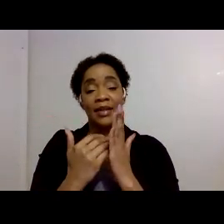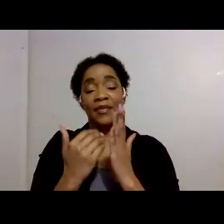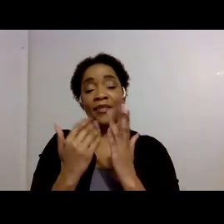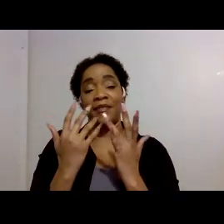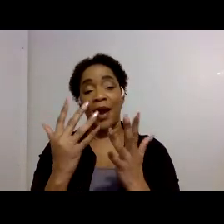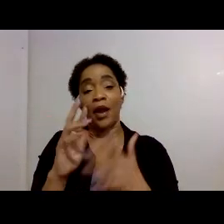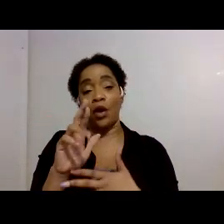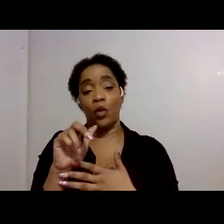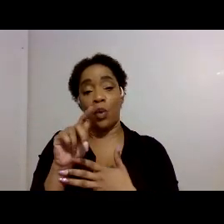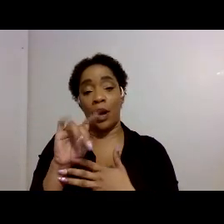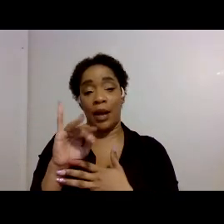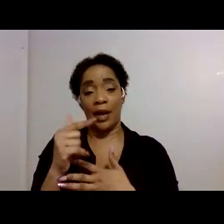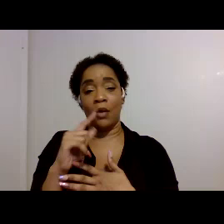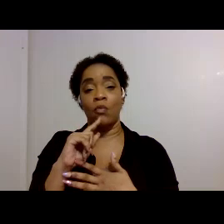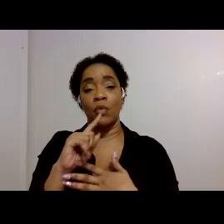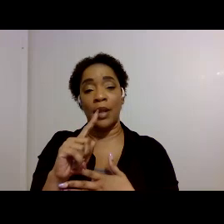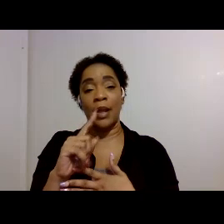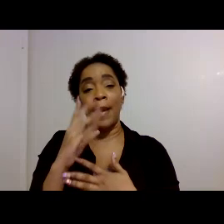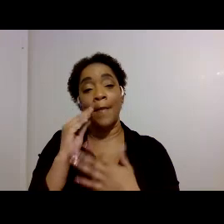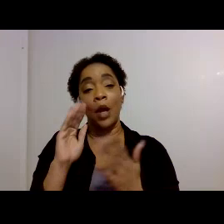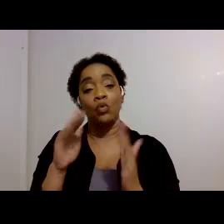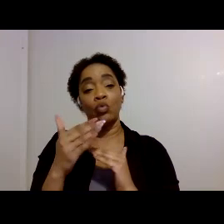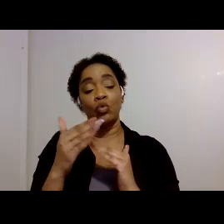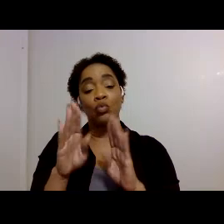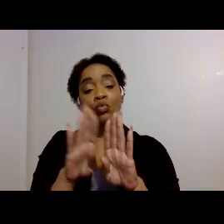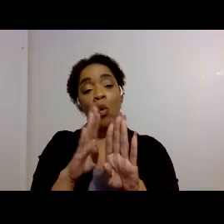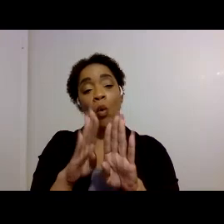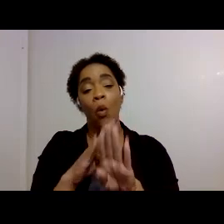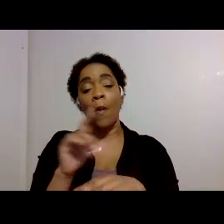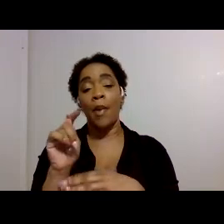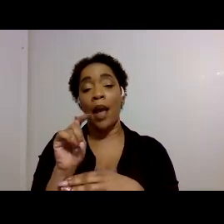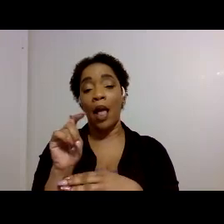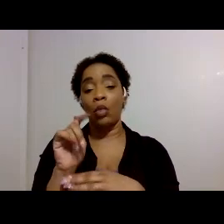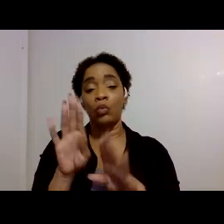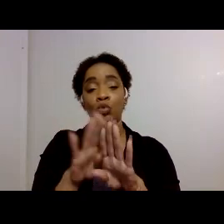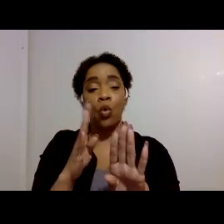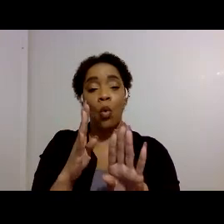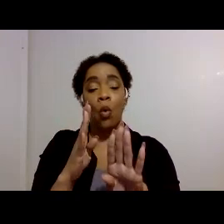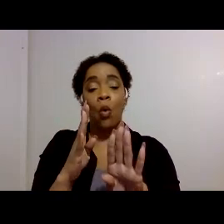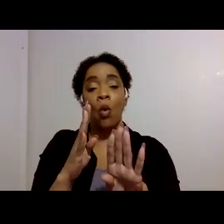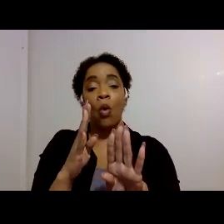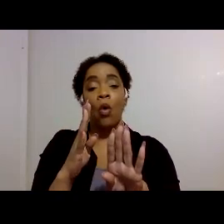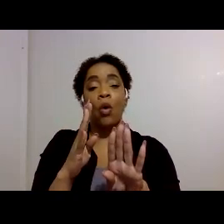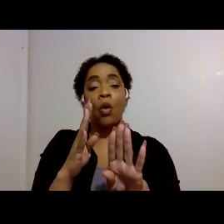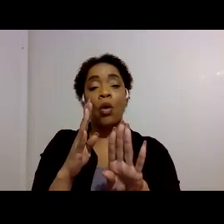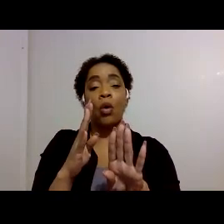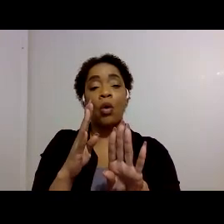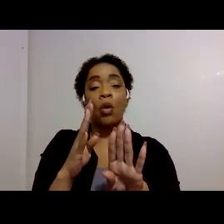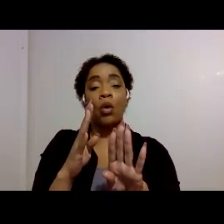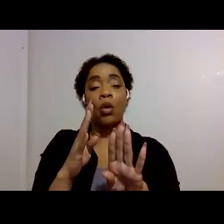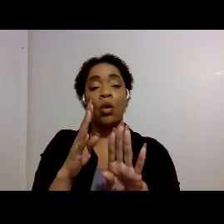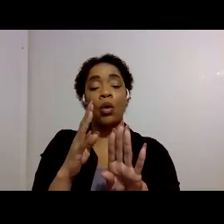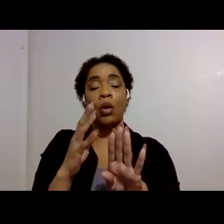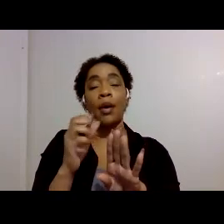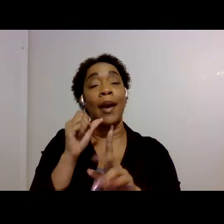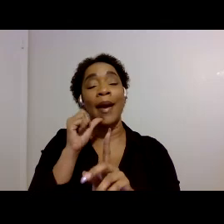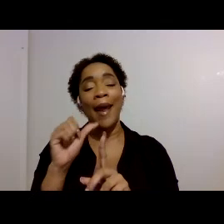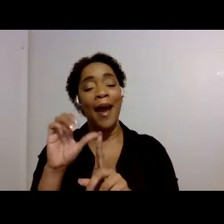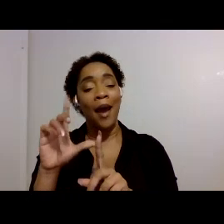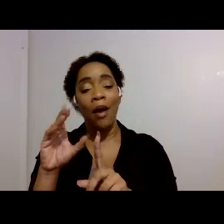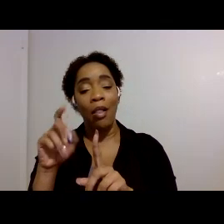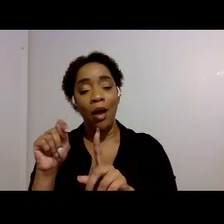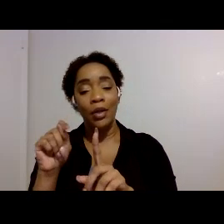20 minutes. So a bedroom door, a bathroom door, any unmarked door, except for hollow doors for closets, but